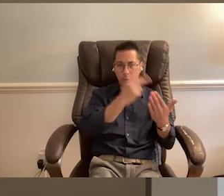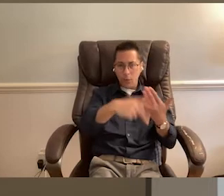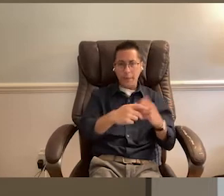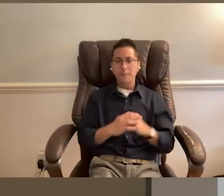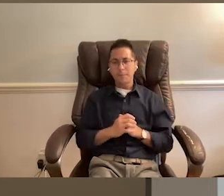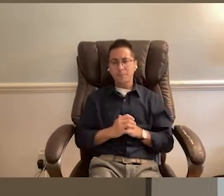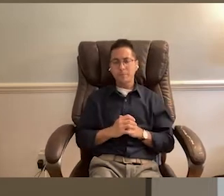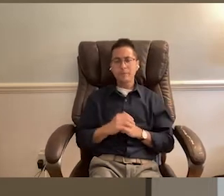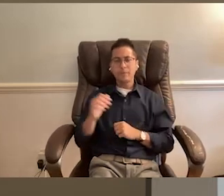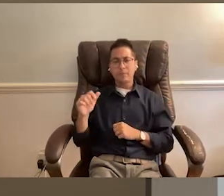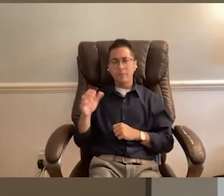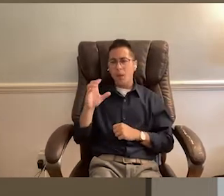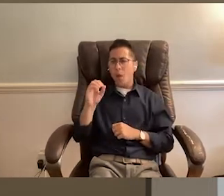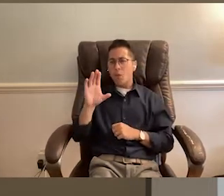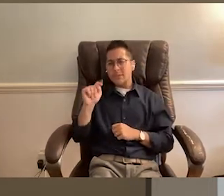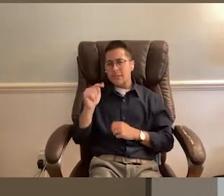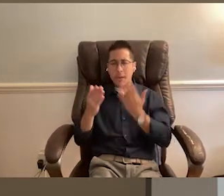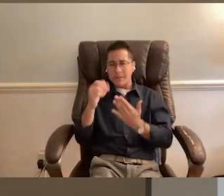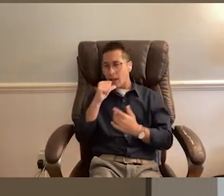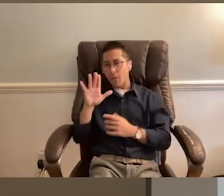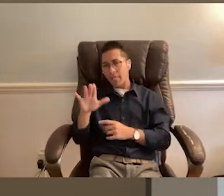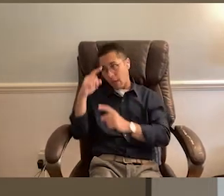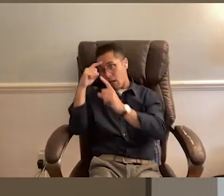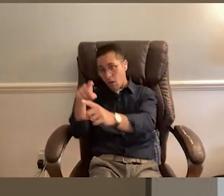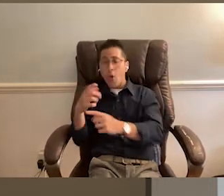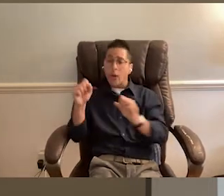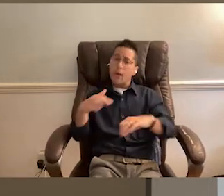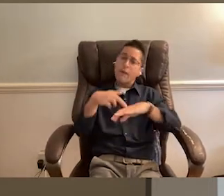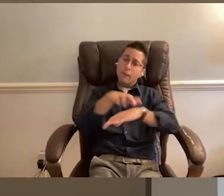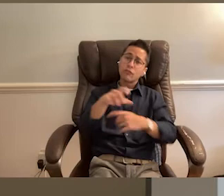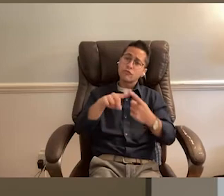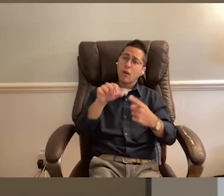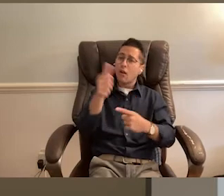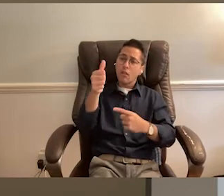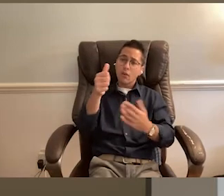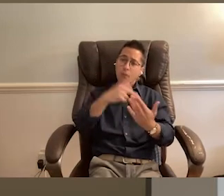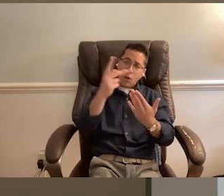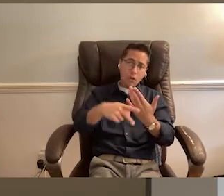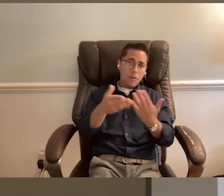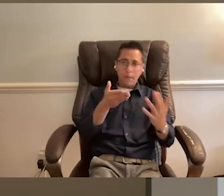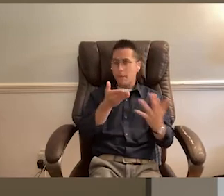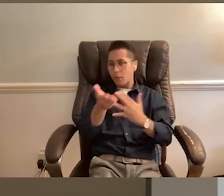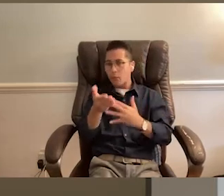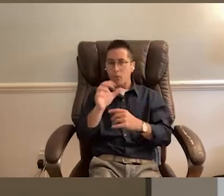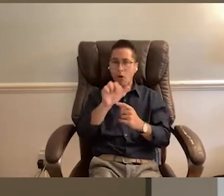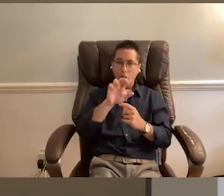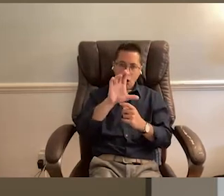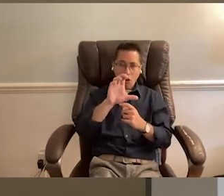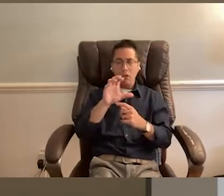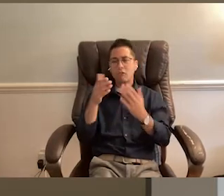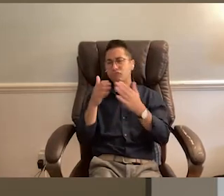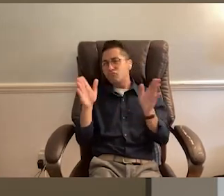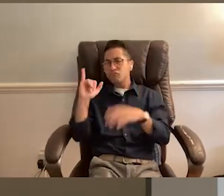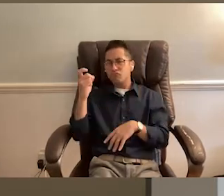And that's okay. And then we have kind of 3 decisions afterwards. So we will either get back to someone and say, yay, you're admitted, you're going to start with us